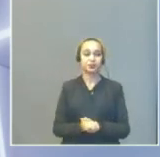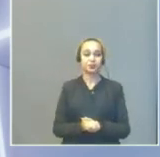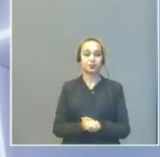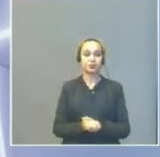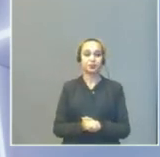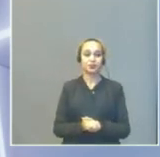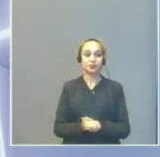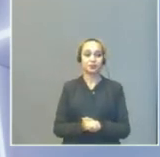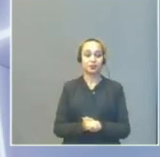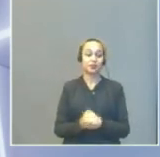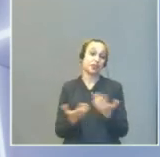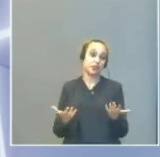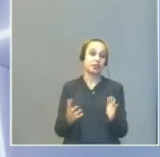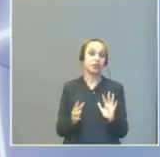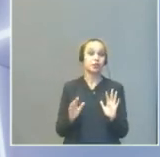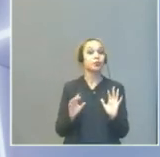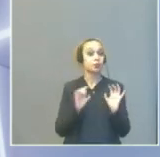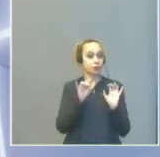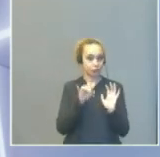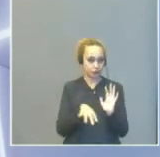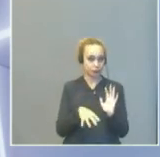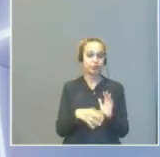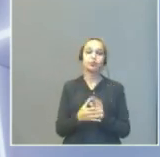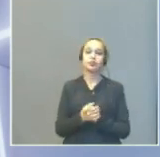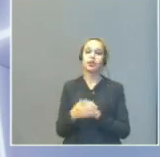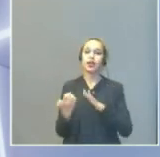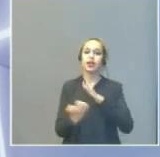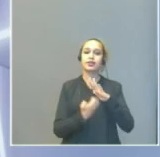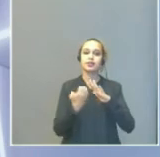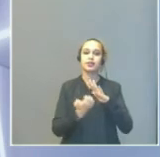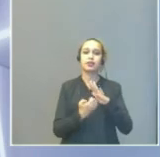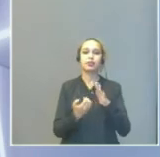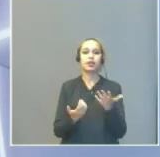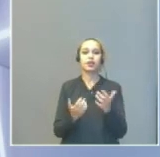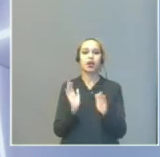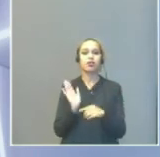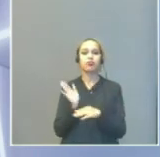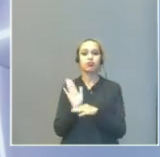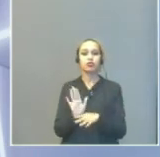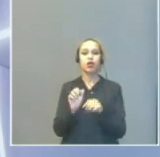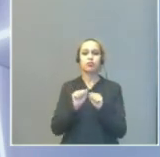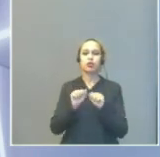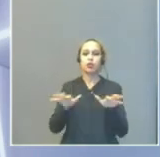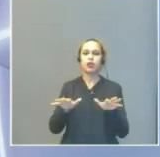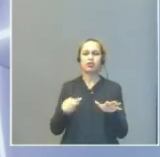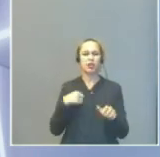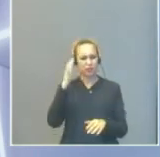And finally, how can companies contribute to expanding future prospects? I think I've answered that question.